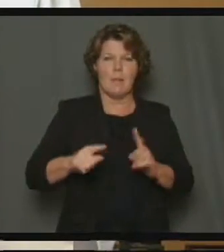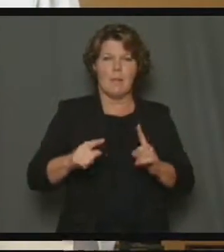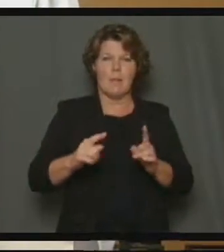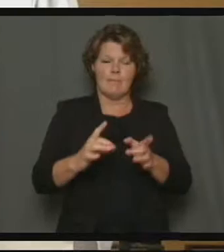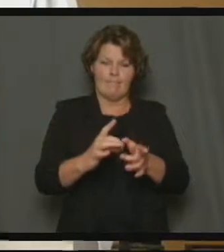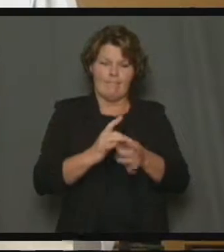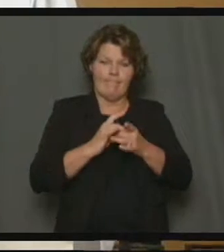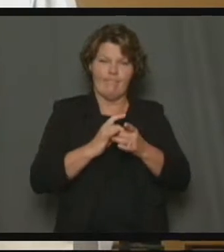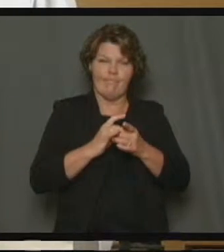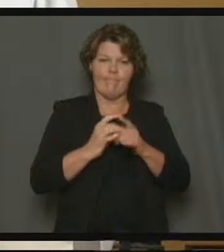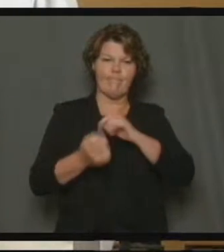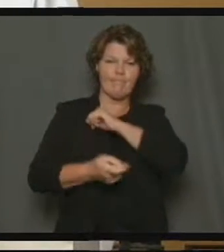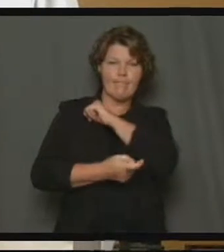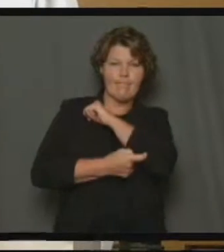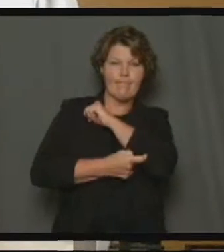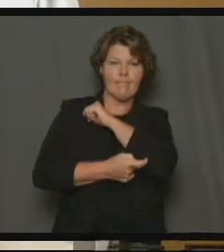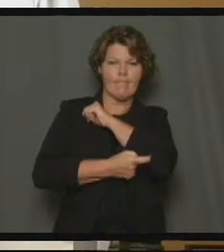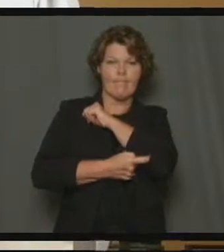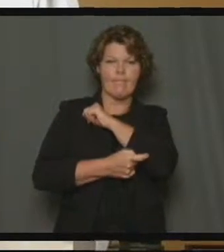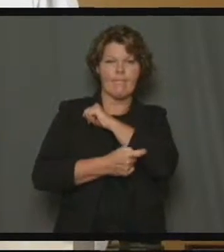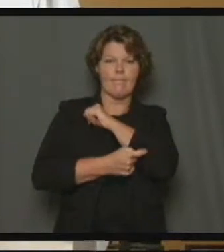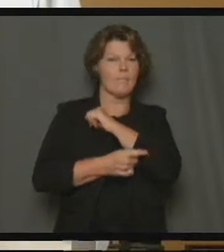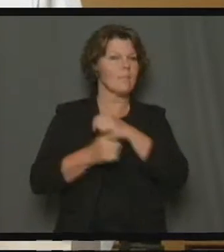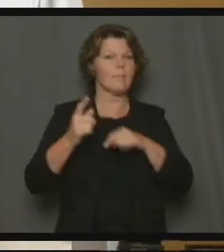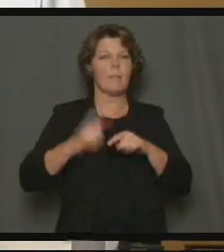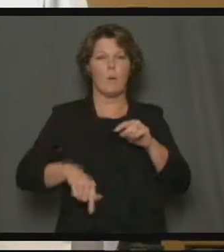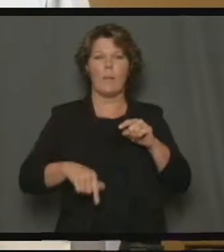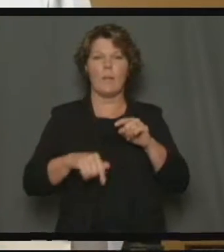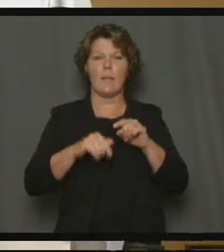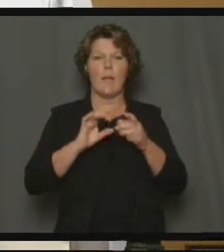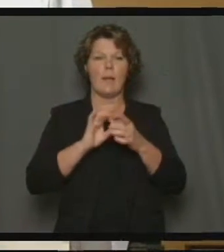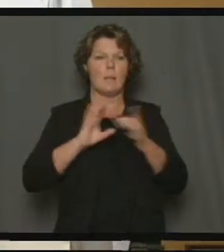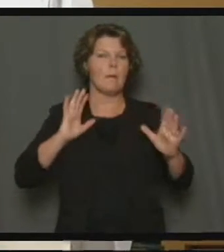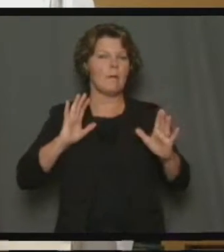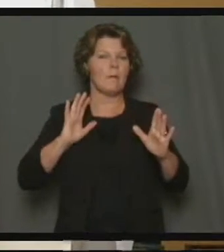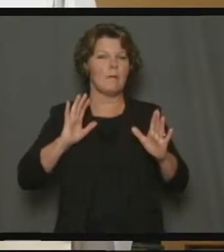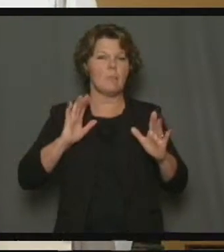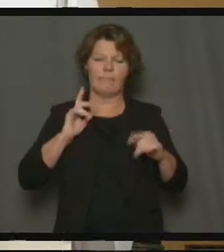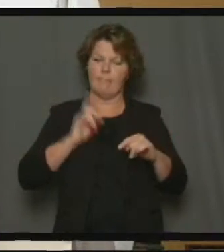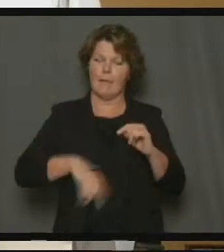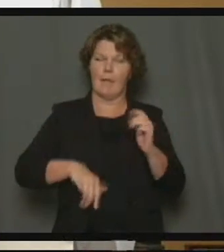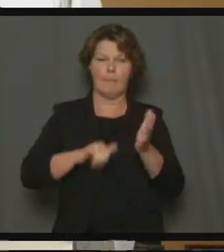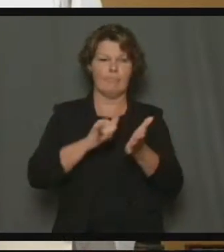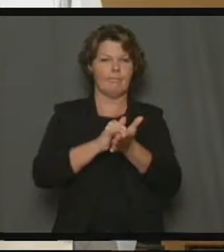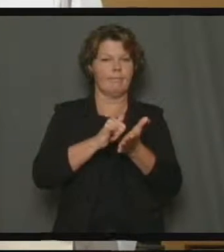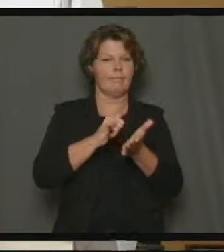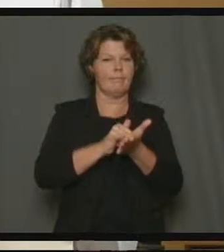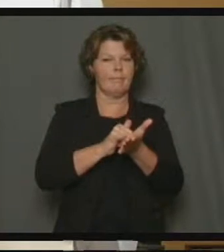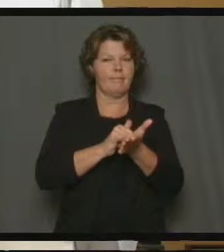cling so closely that we cannot free ourselves from them.